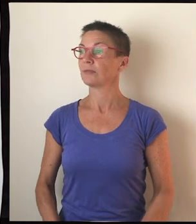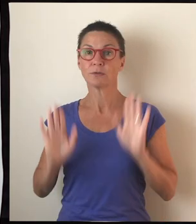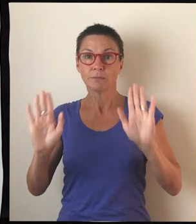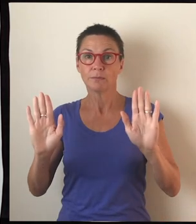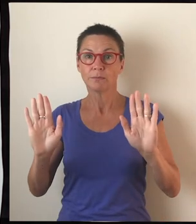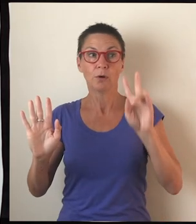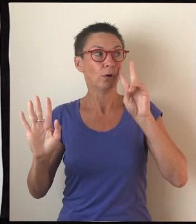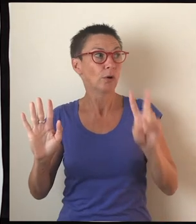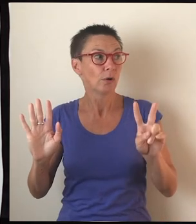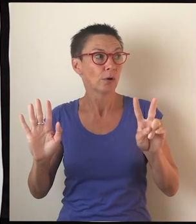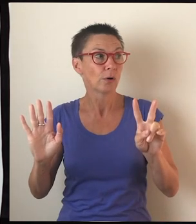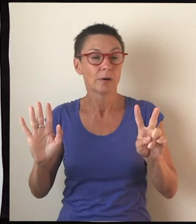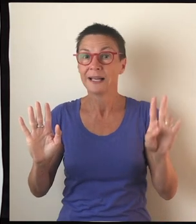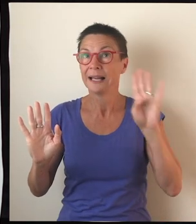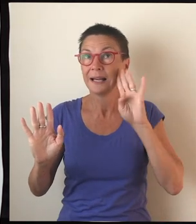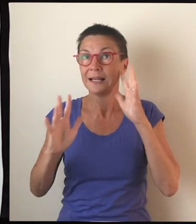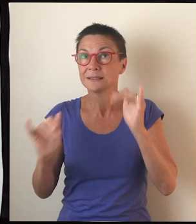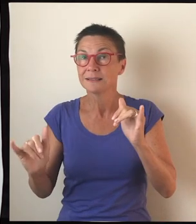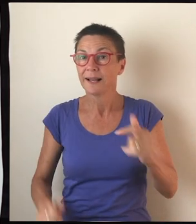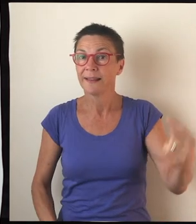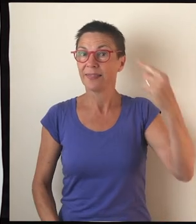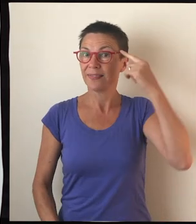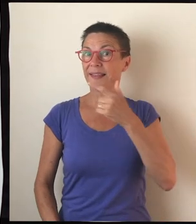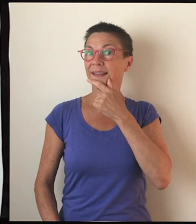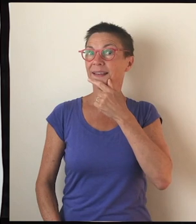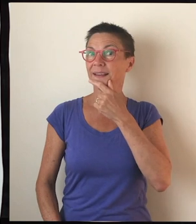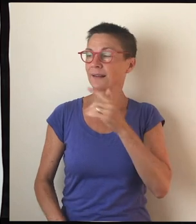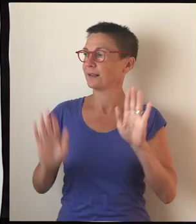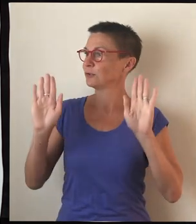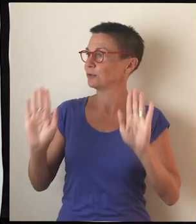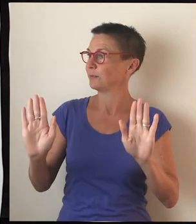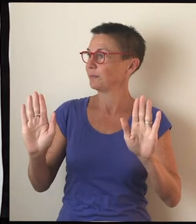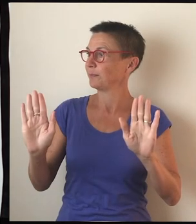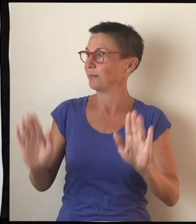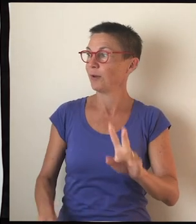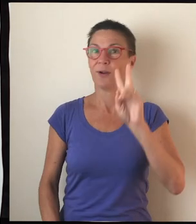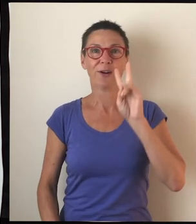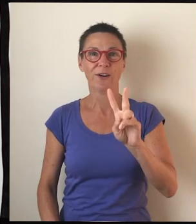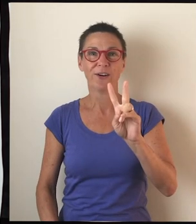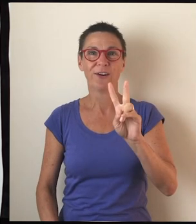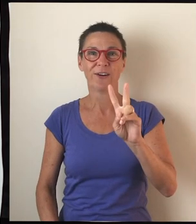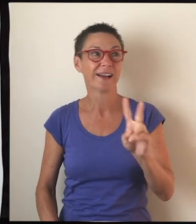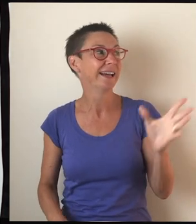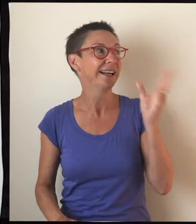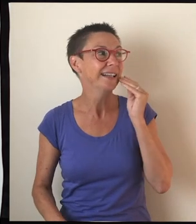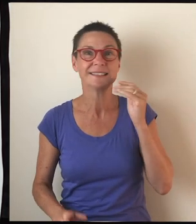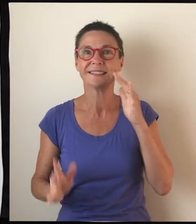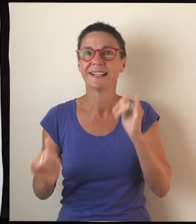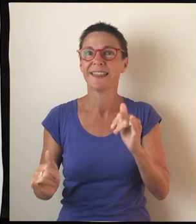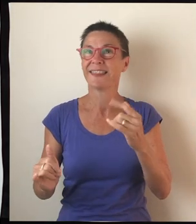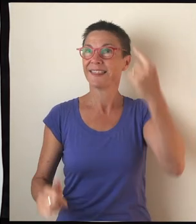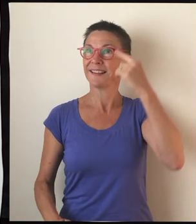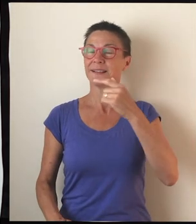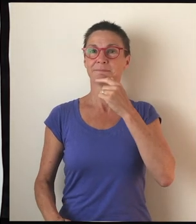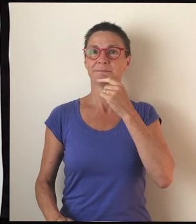1, 2, 3, 4. Stop, look, listen and think. You gotta stop, look,